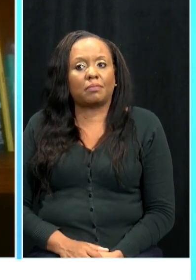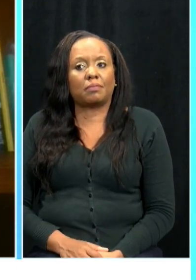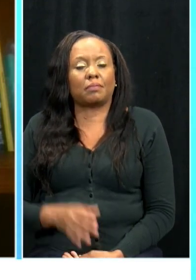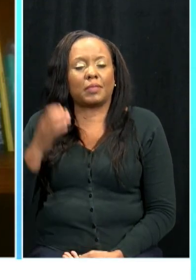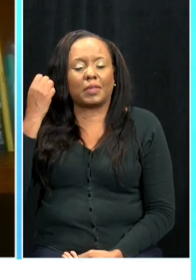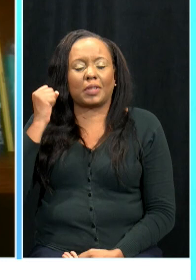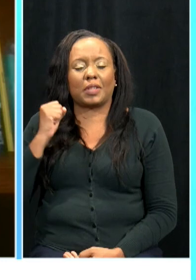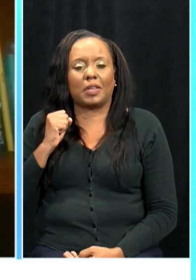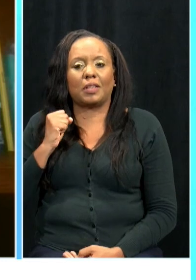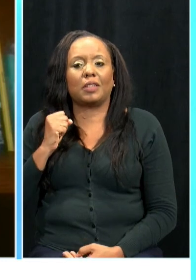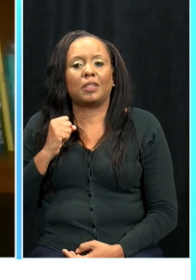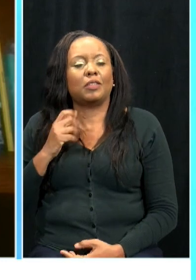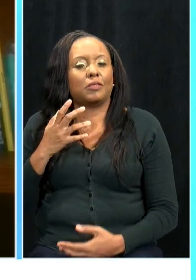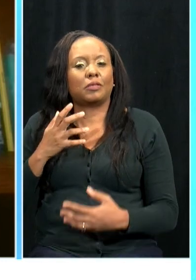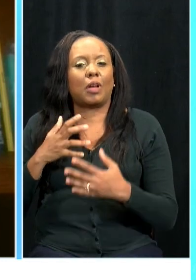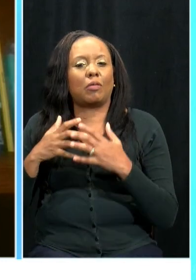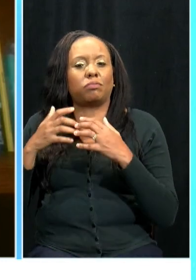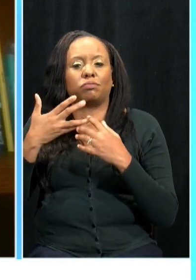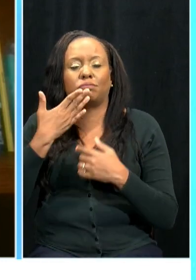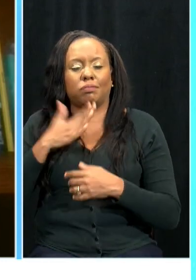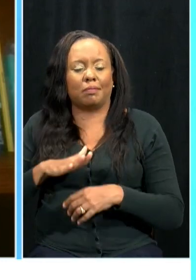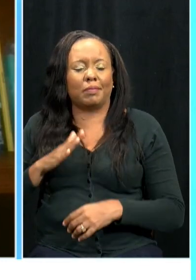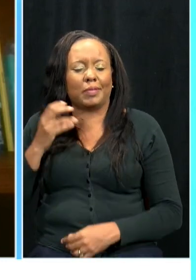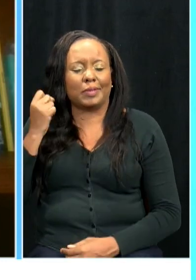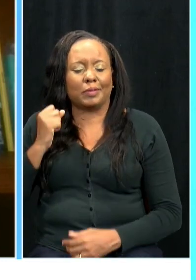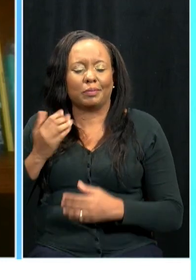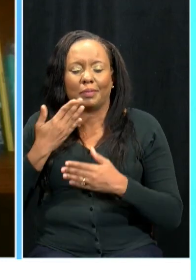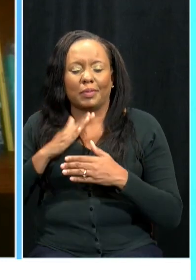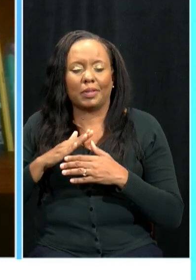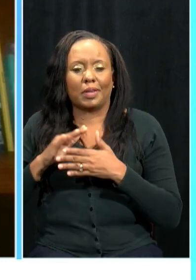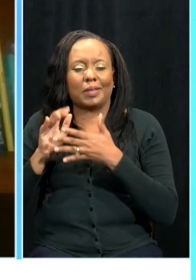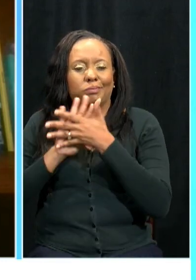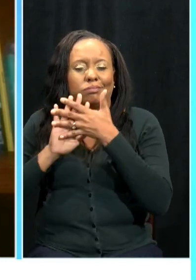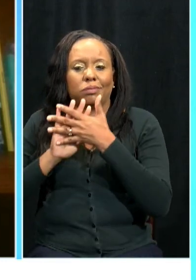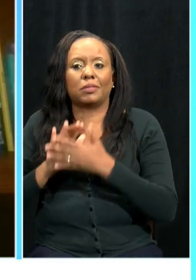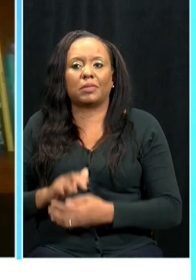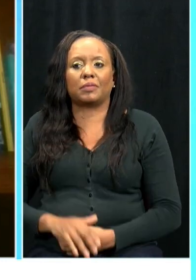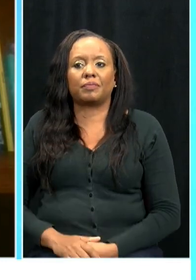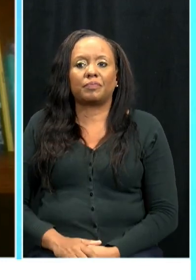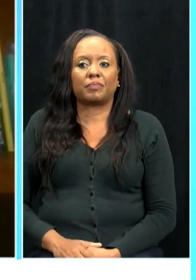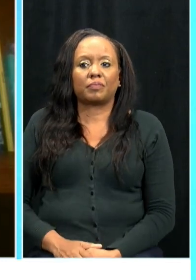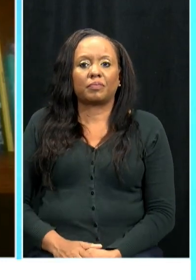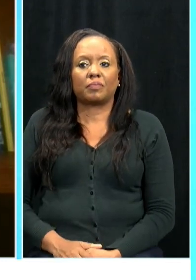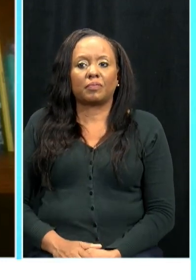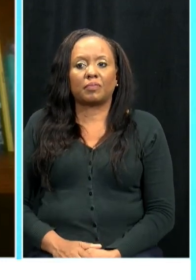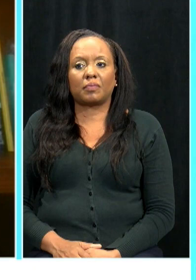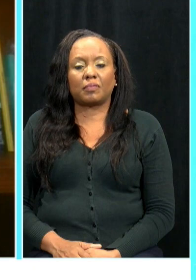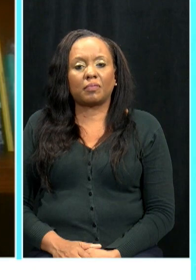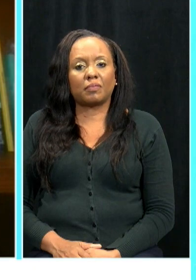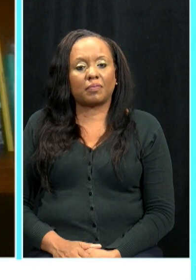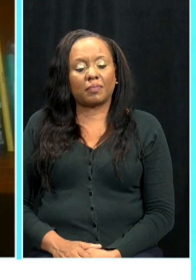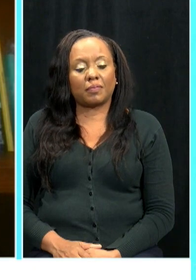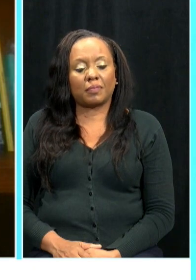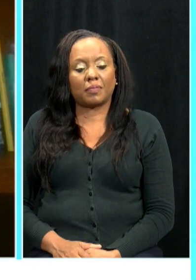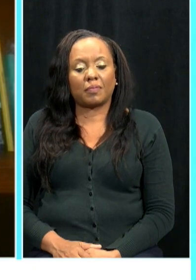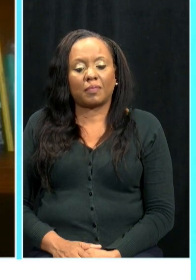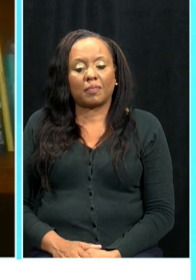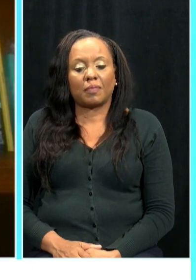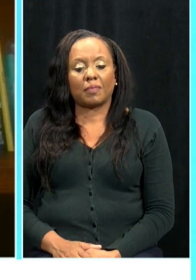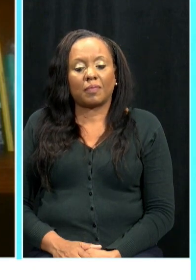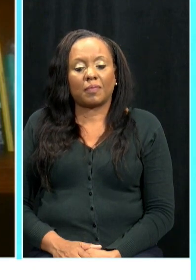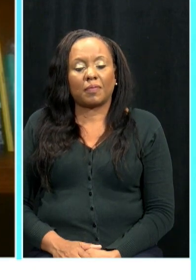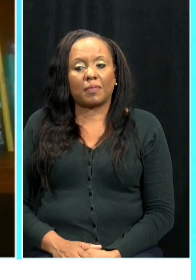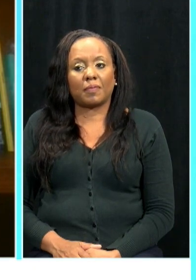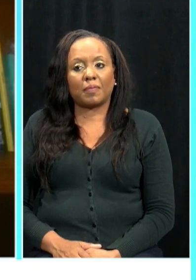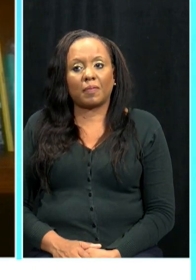short. I certainly think, because don't forget, the electoral people are not aware of the date of the election until they hear it, like the